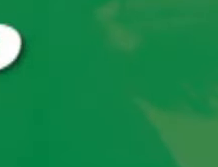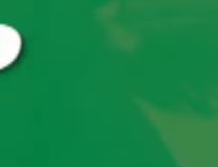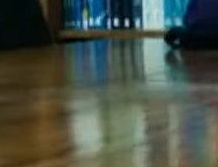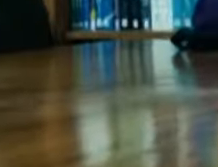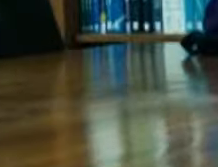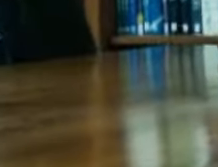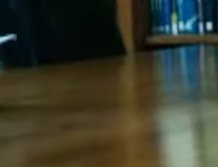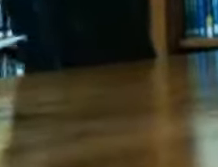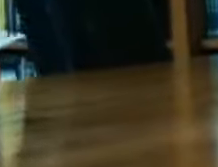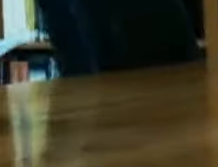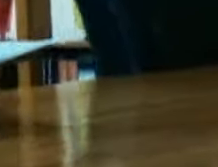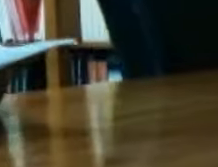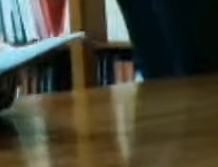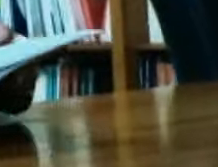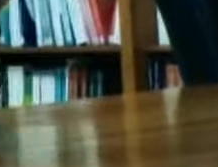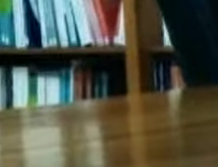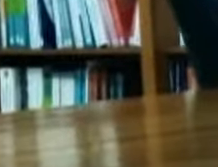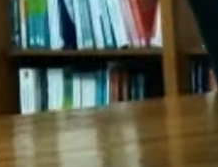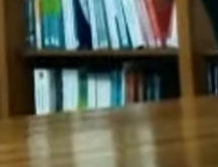0790-300-300.